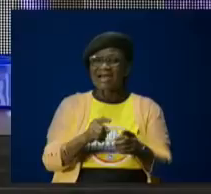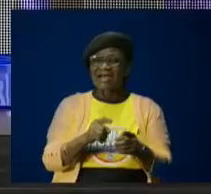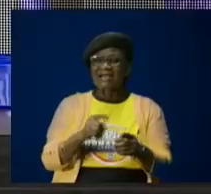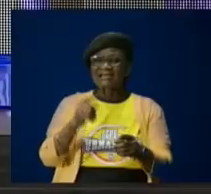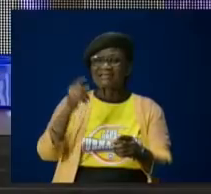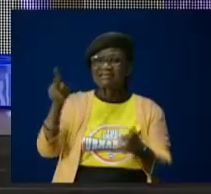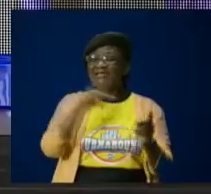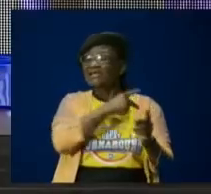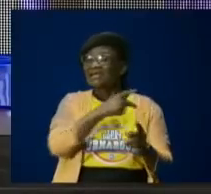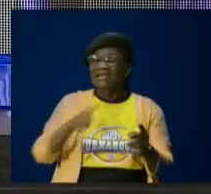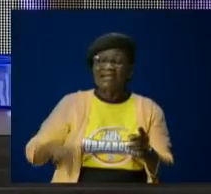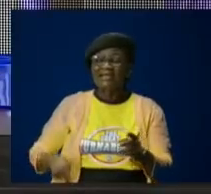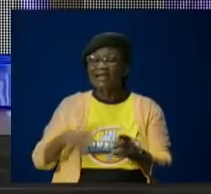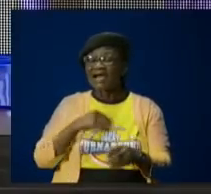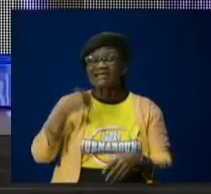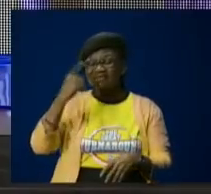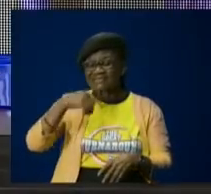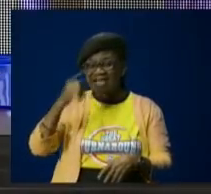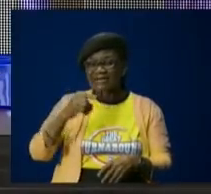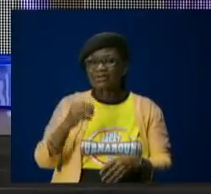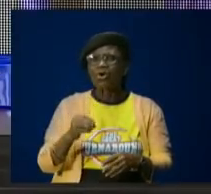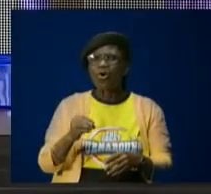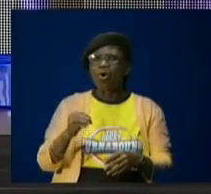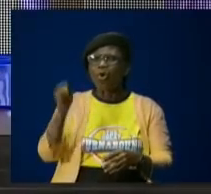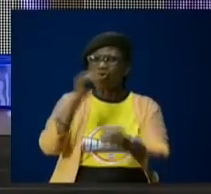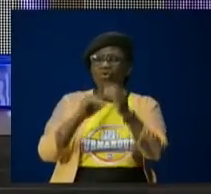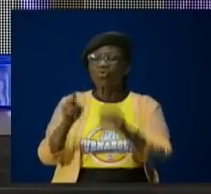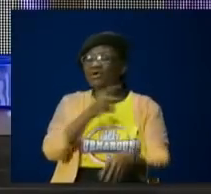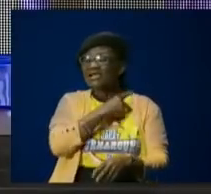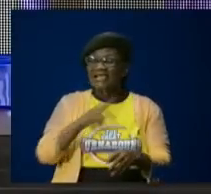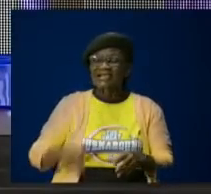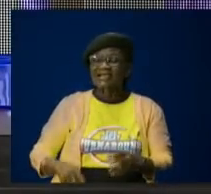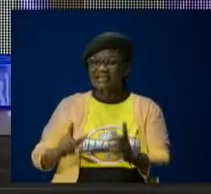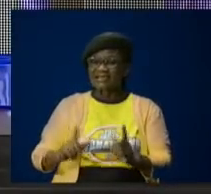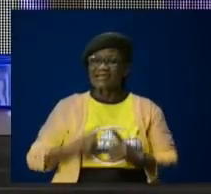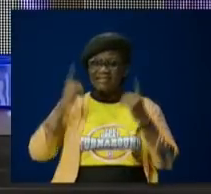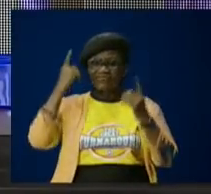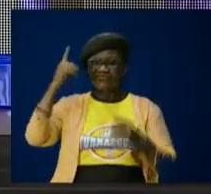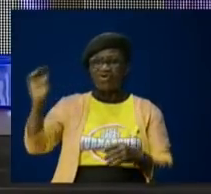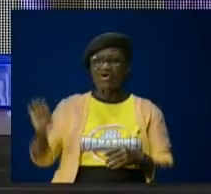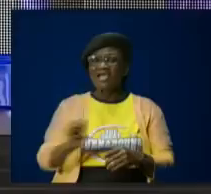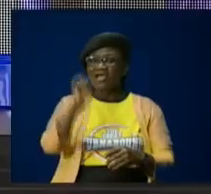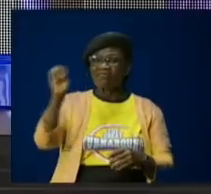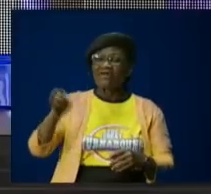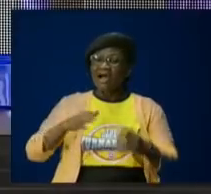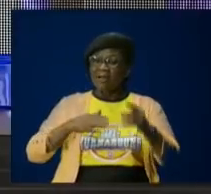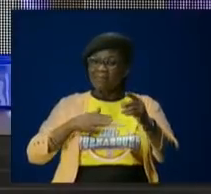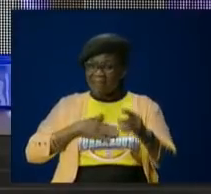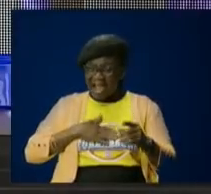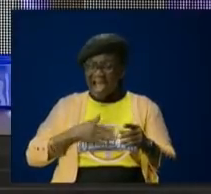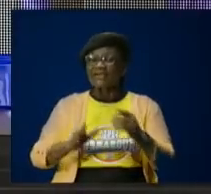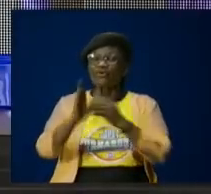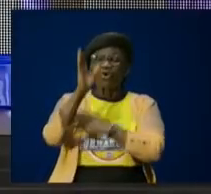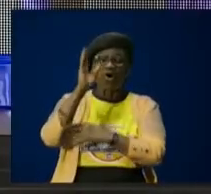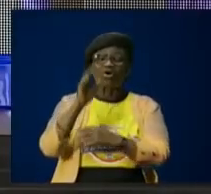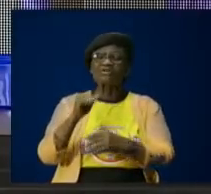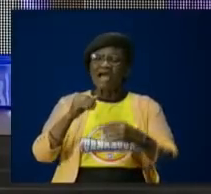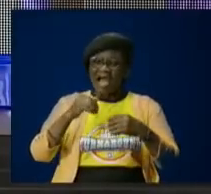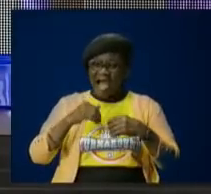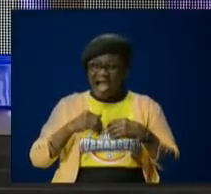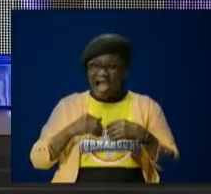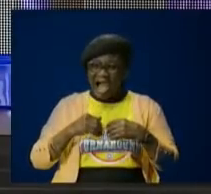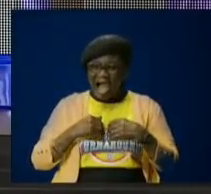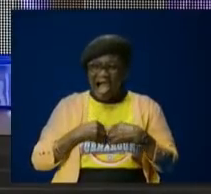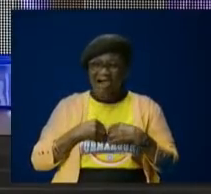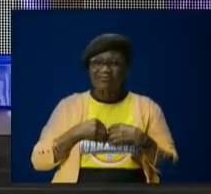Daniel answered the king and said, O king, live forever. My God has sent